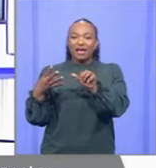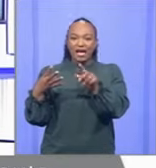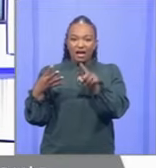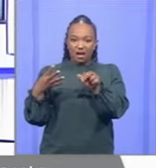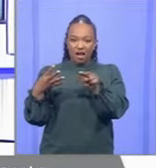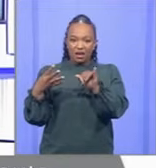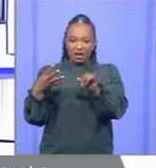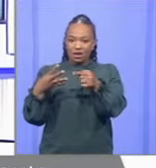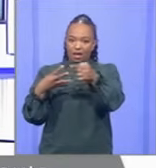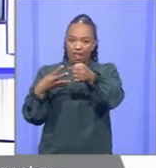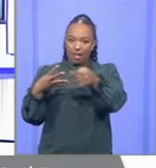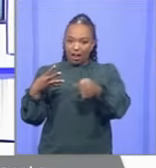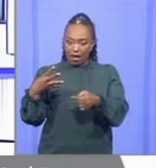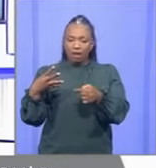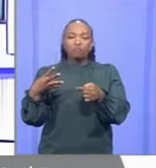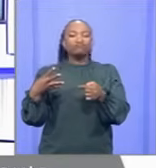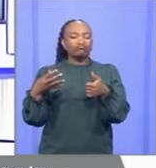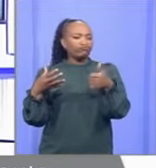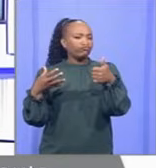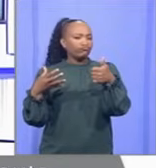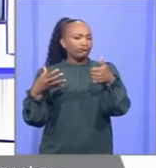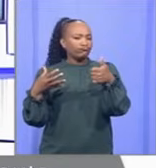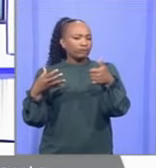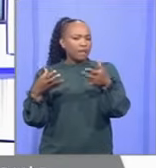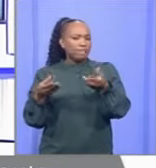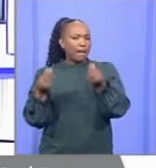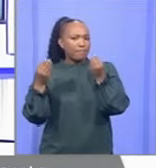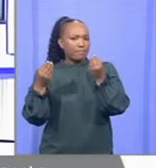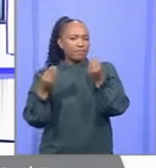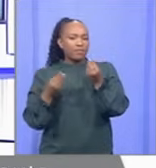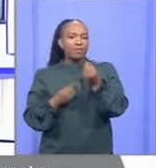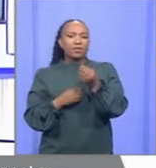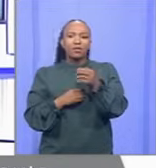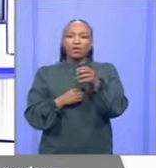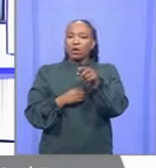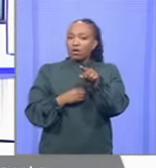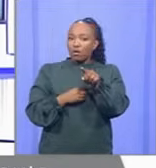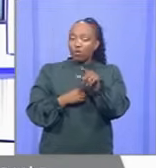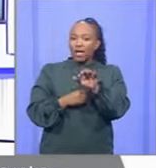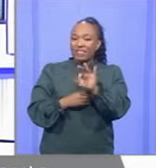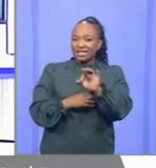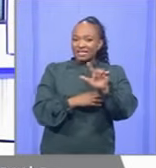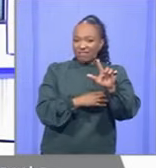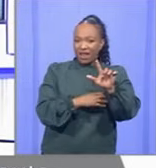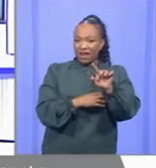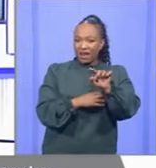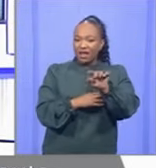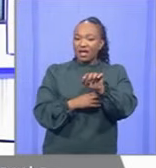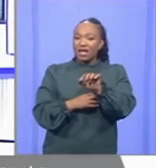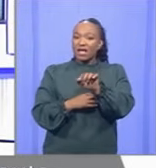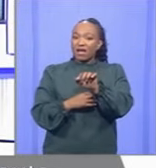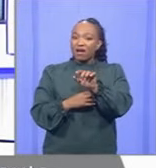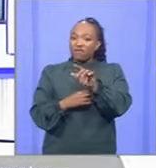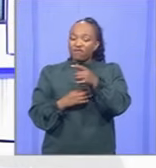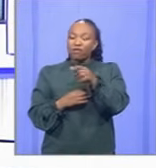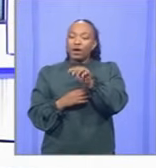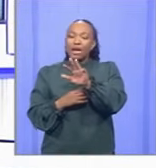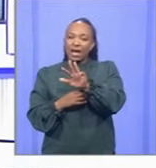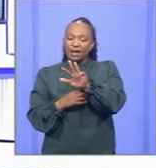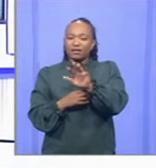ingwadišeditše rekoto ye kaone ya sehla ya motsotswana e 37 fegelwana senyane 4.